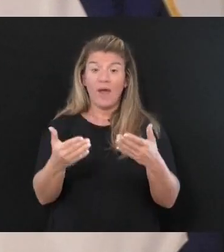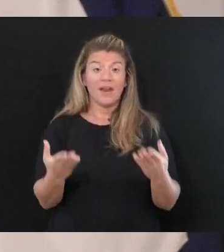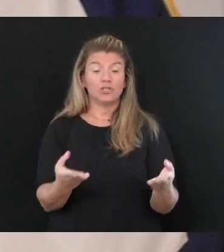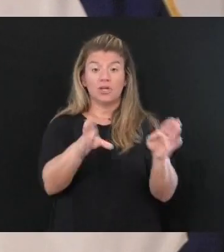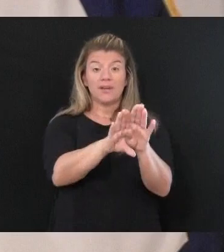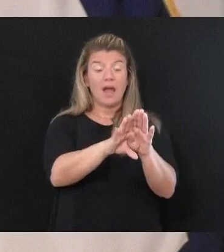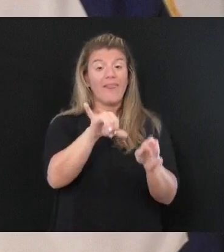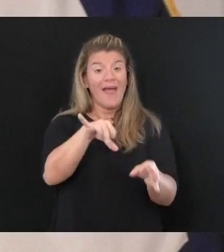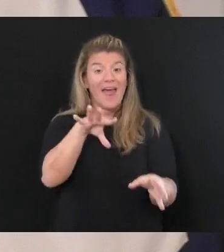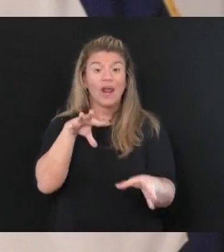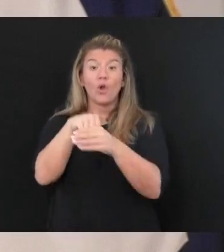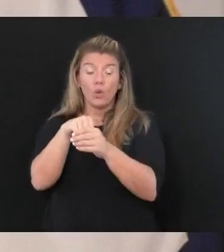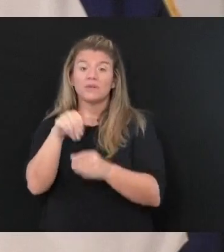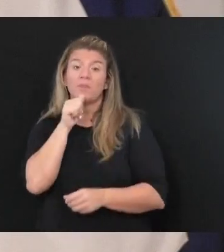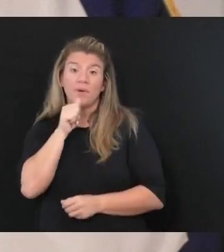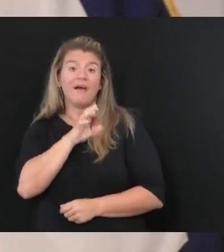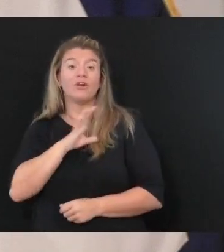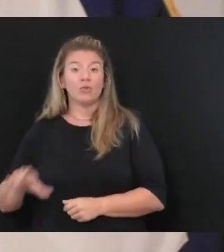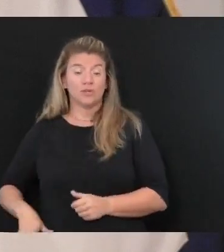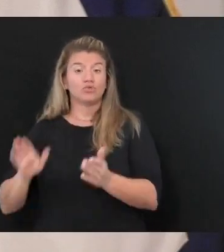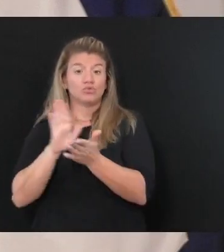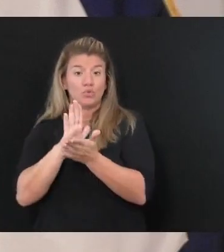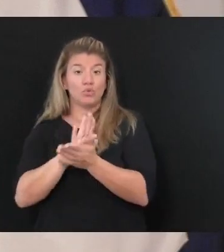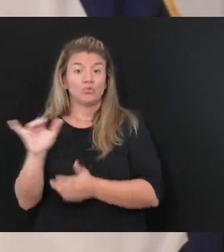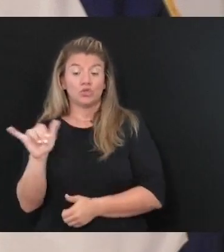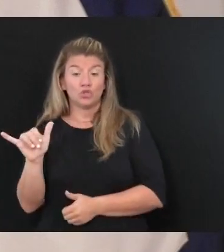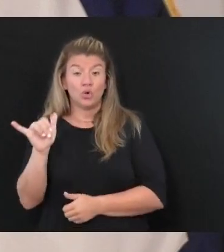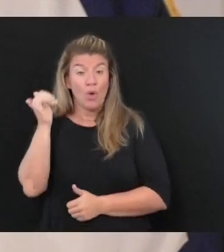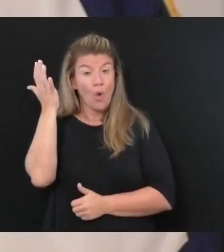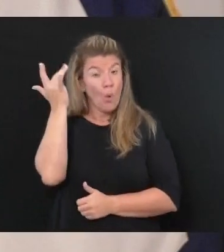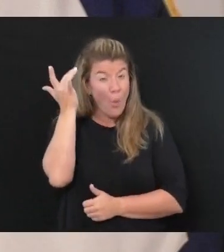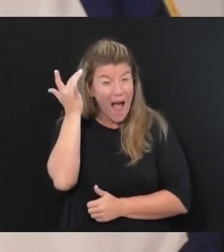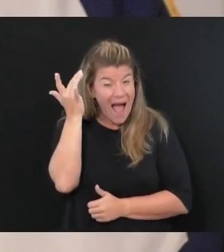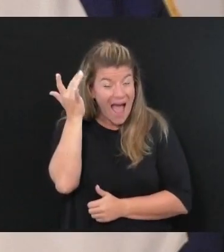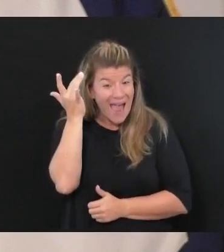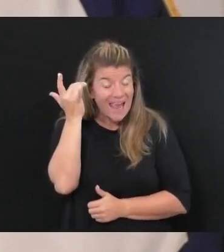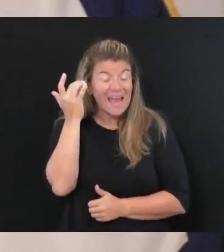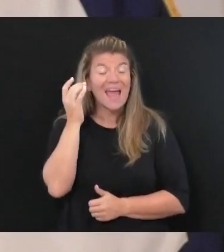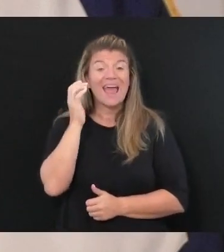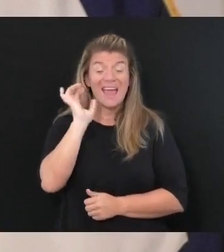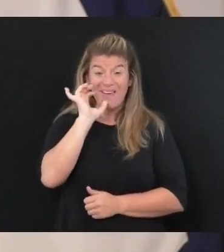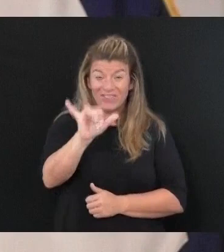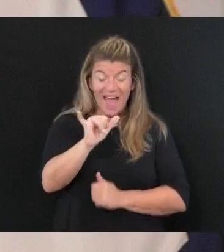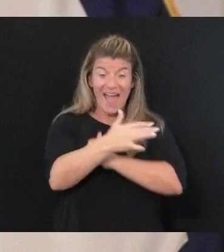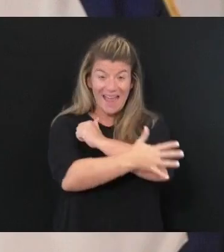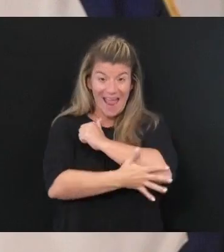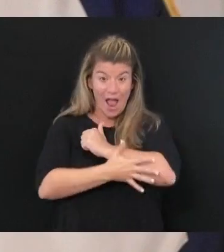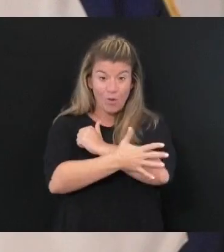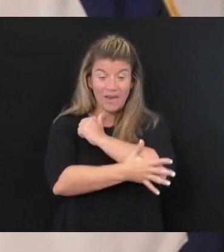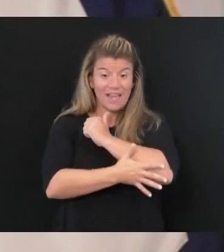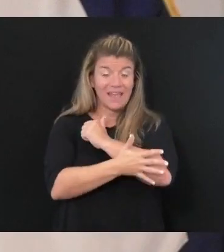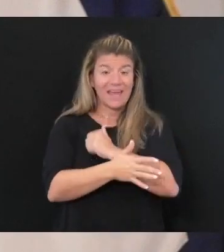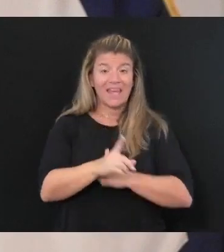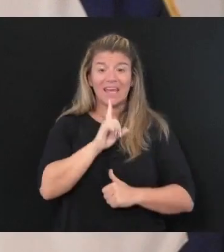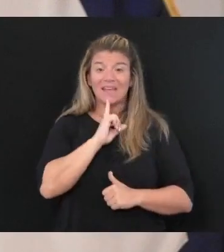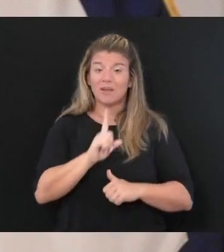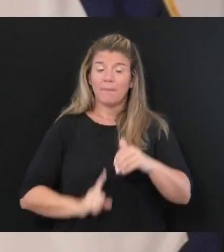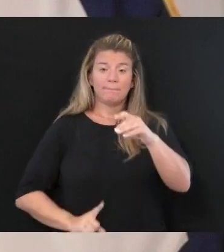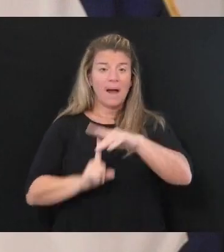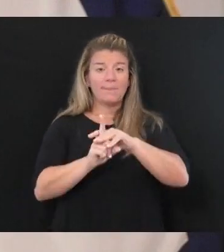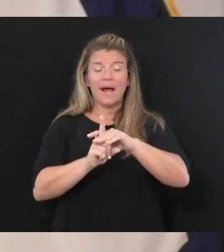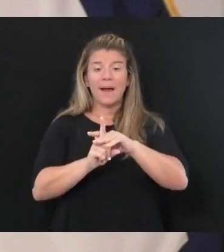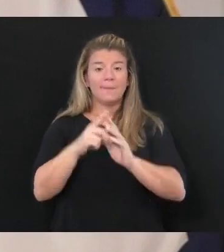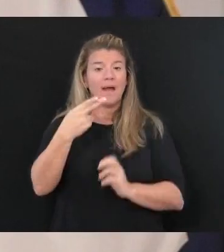well. And the reason for that is just really simple. If the county is blazing red, we